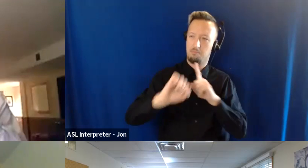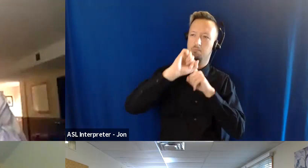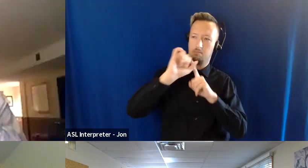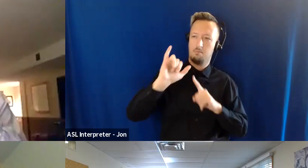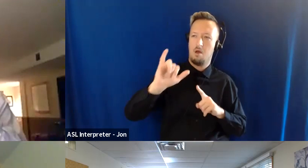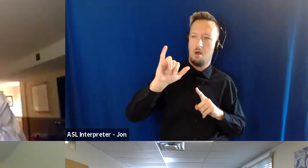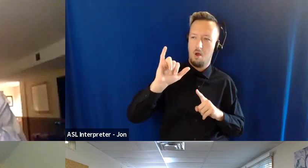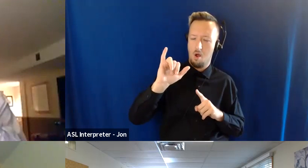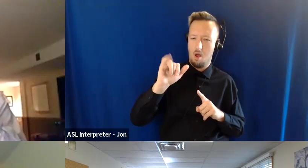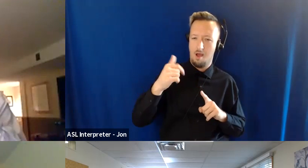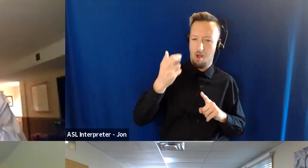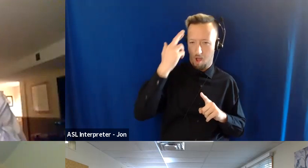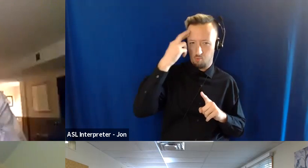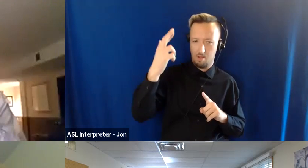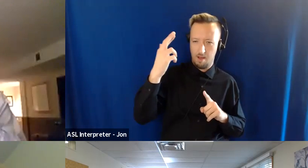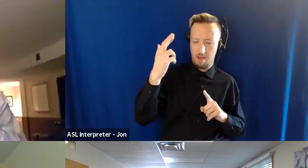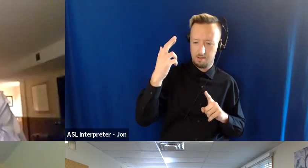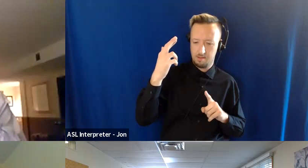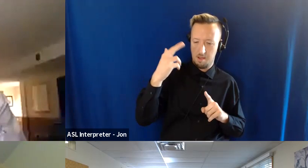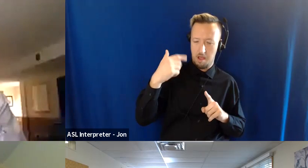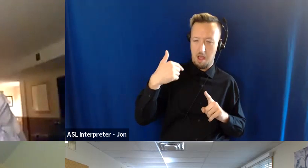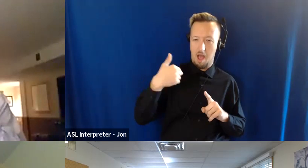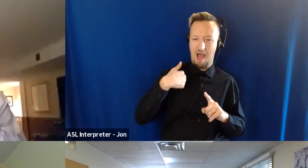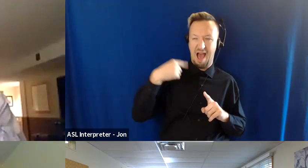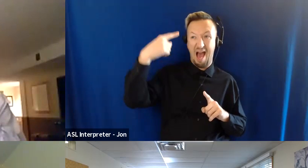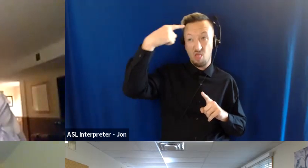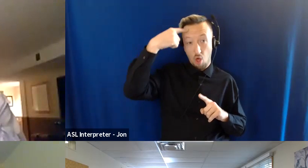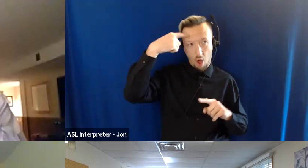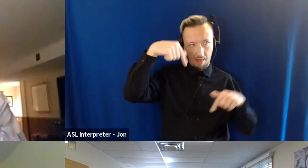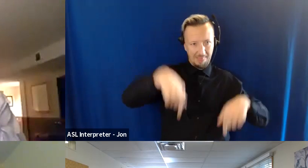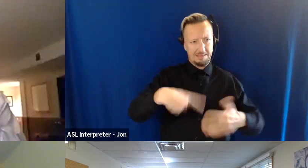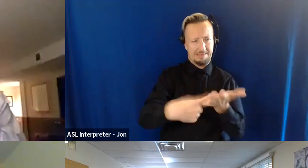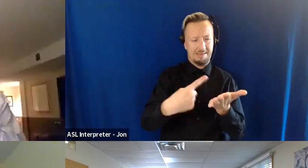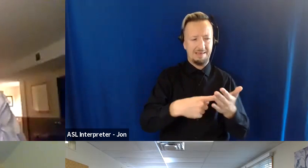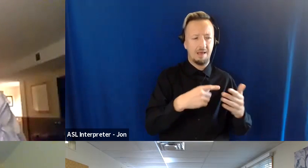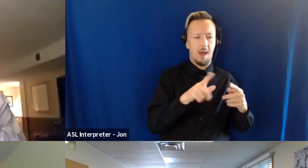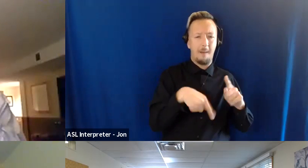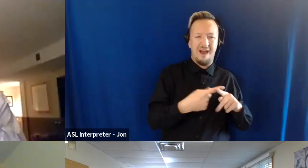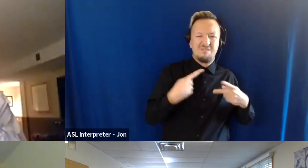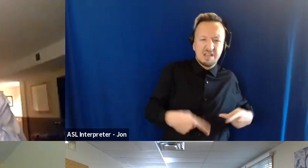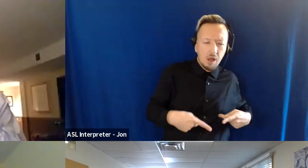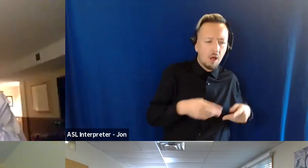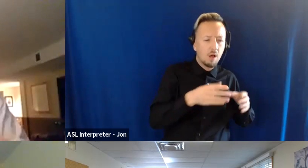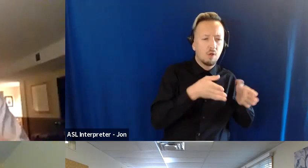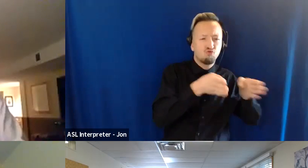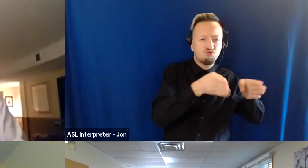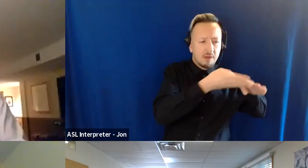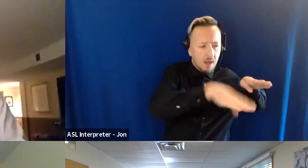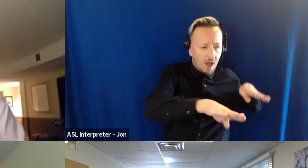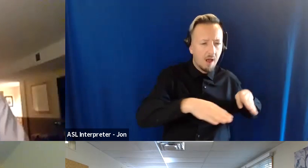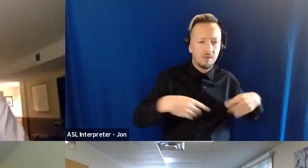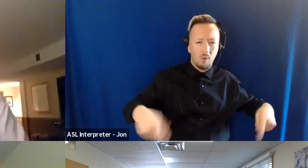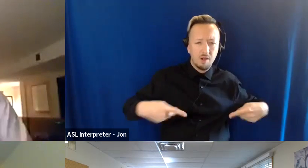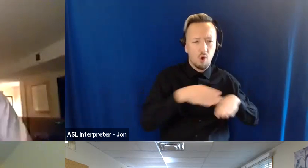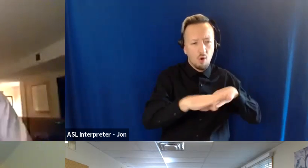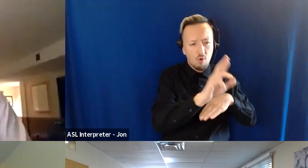know, I came into it thinking it was all about curb cuts and physical accessibility, and I'm coming out the other end learning a